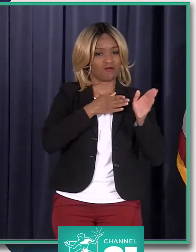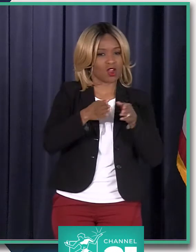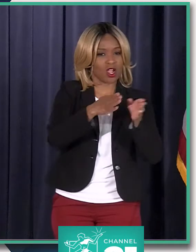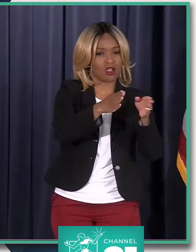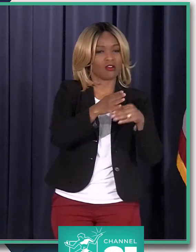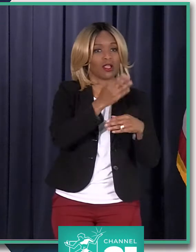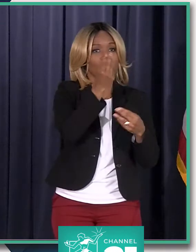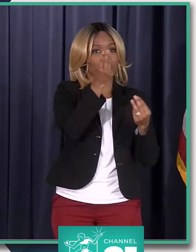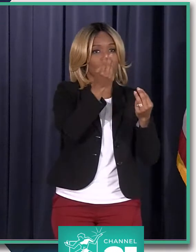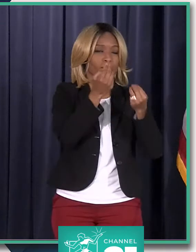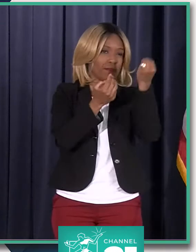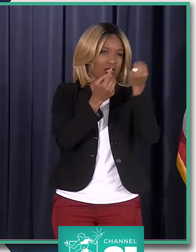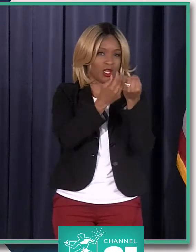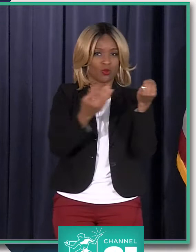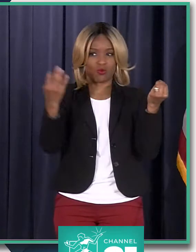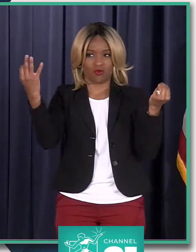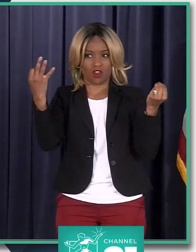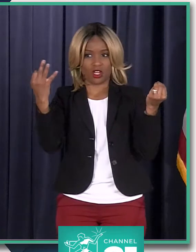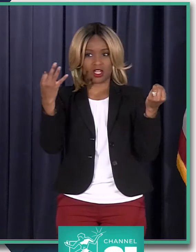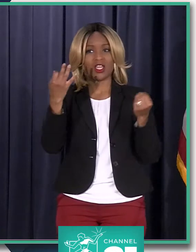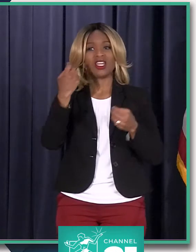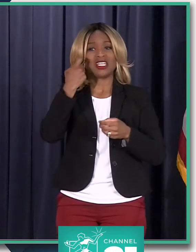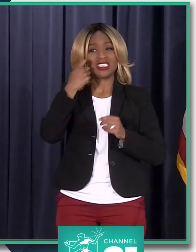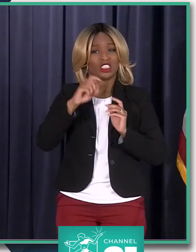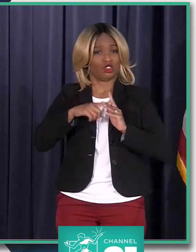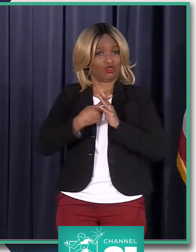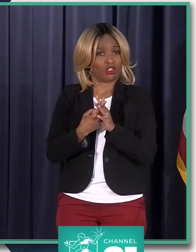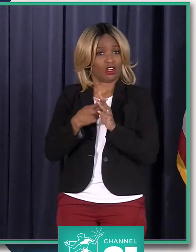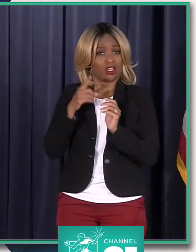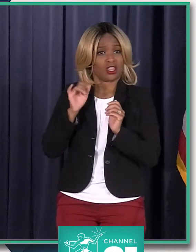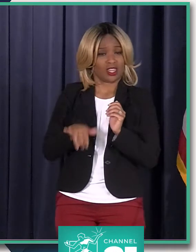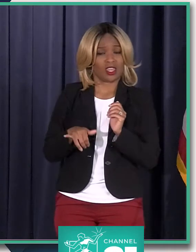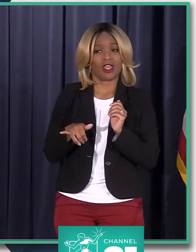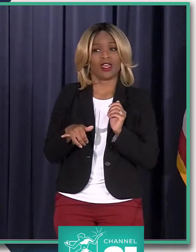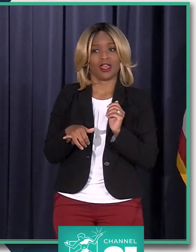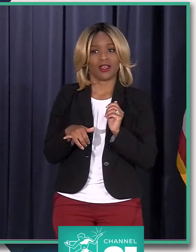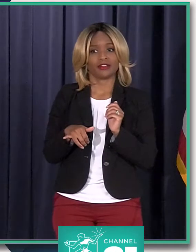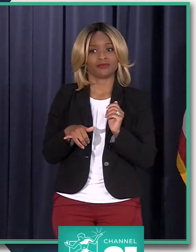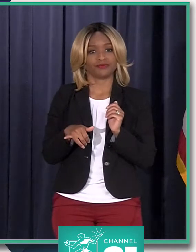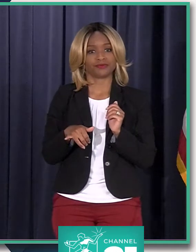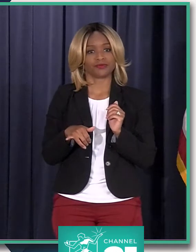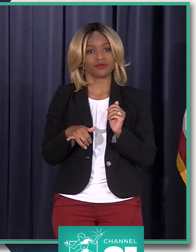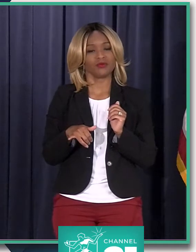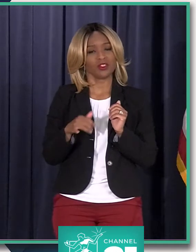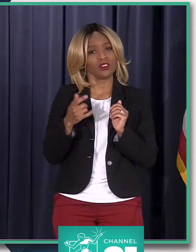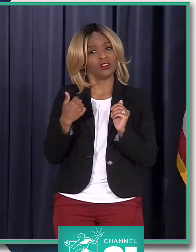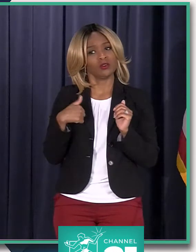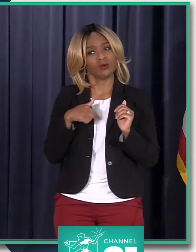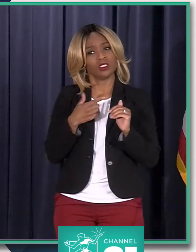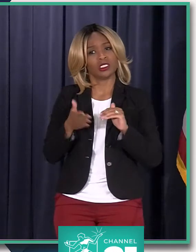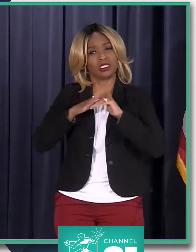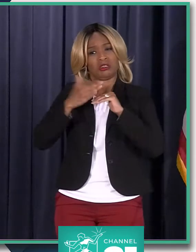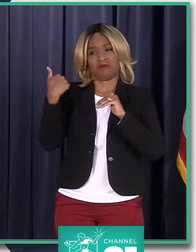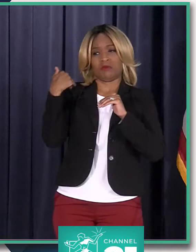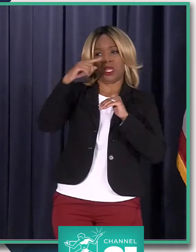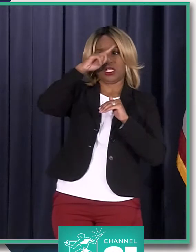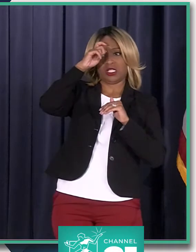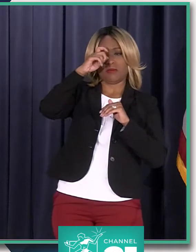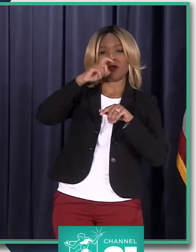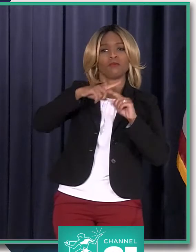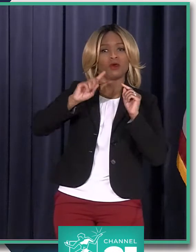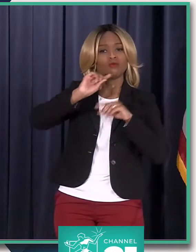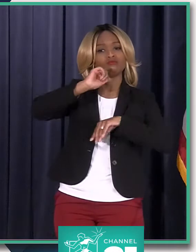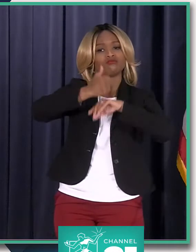Monday through Friday schedule. We just actually started this. We really amped it up. We did it in the summertime, but we put a